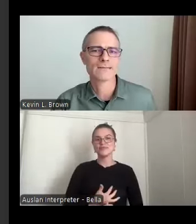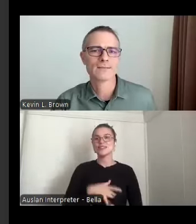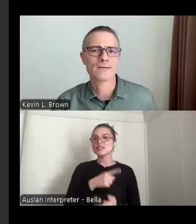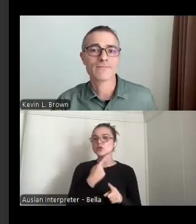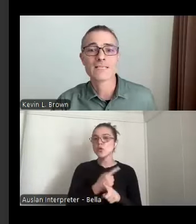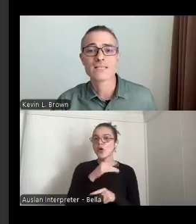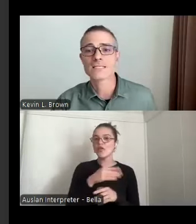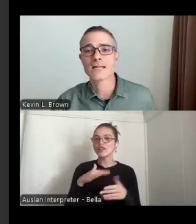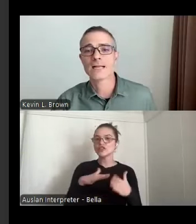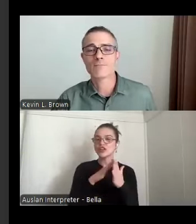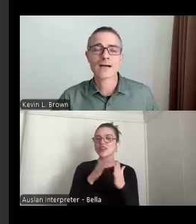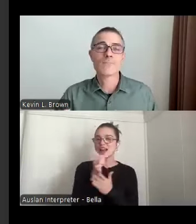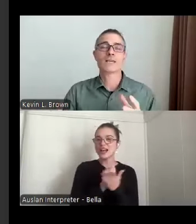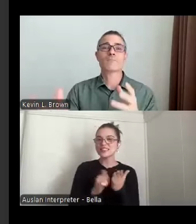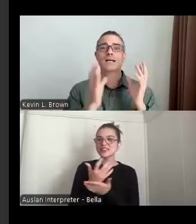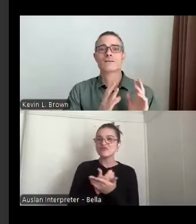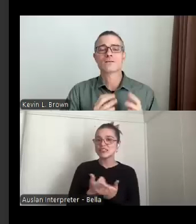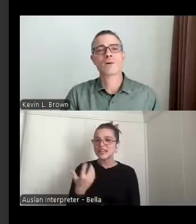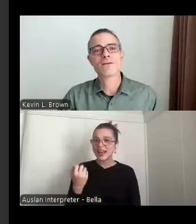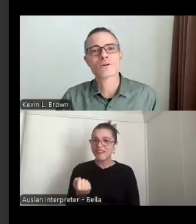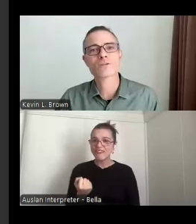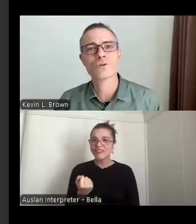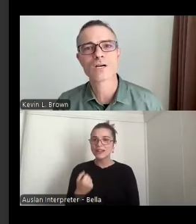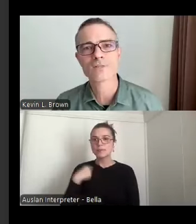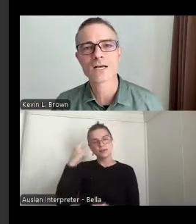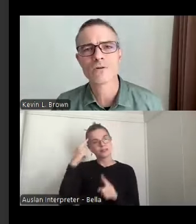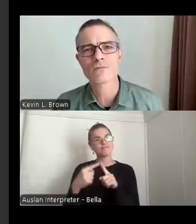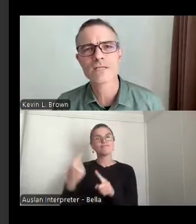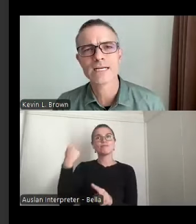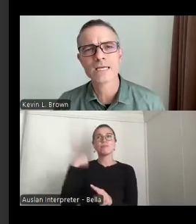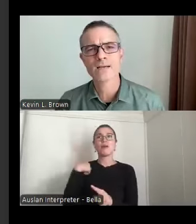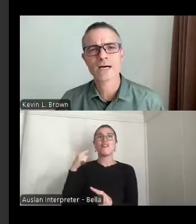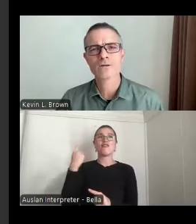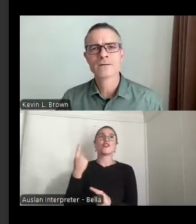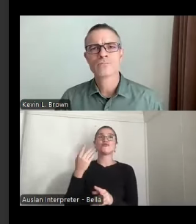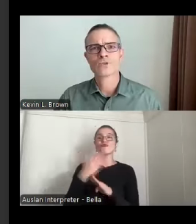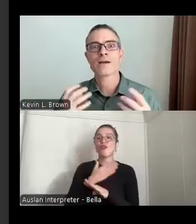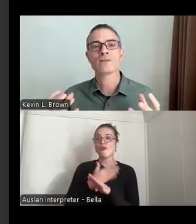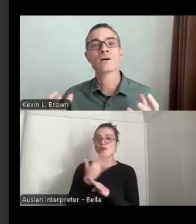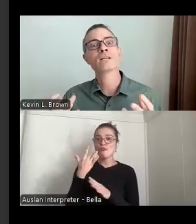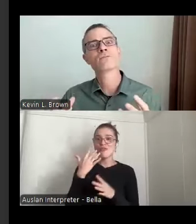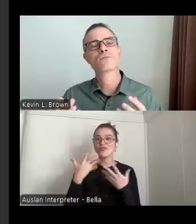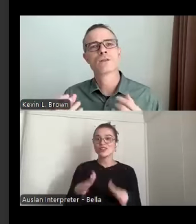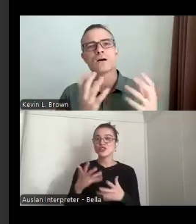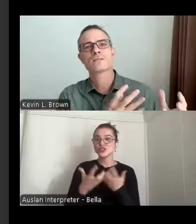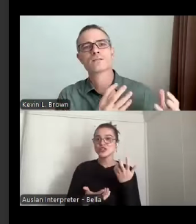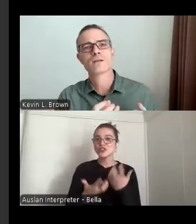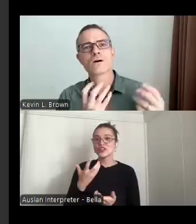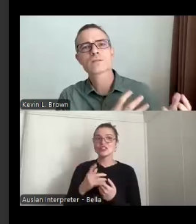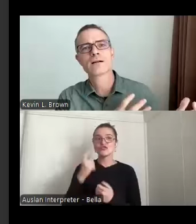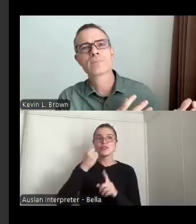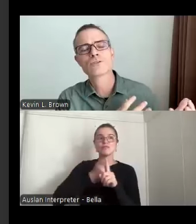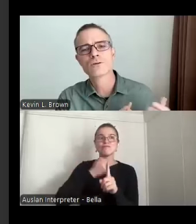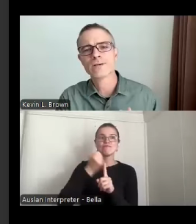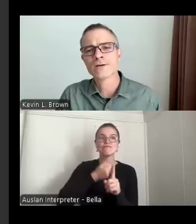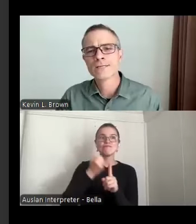fundraising faces. And I'm thinking back to my first few jobs out of university and thinking about driving funding for the causes and the arts